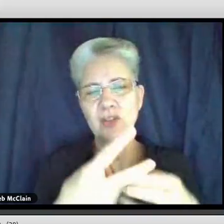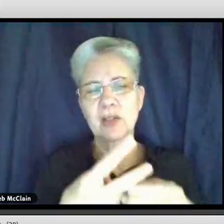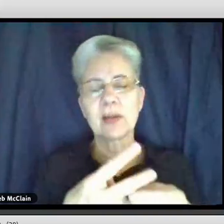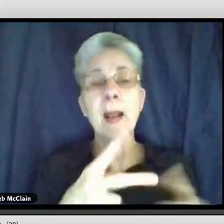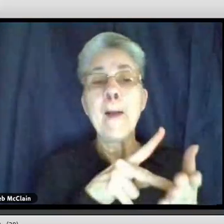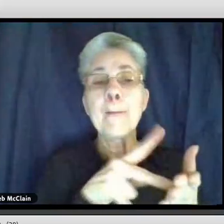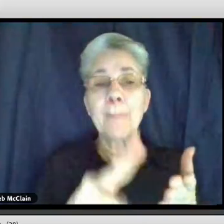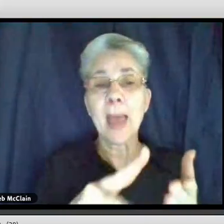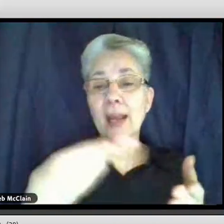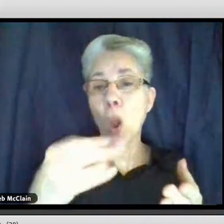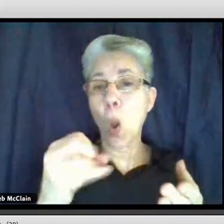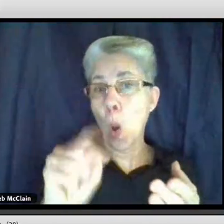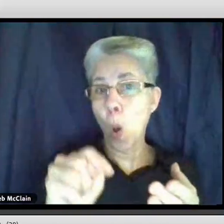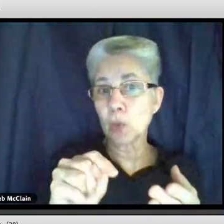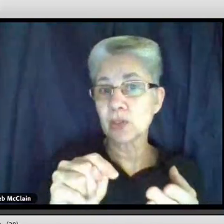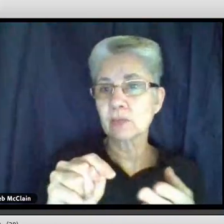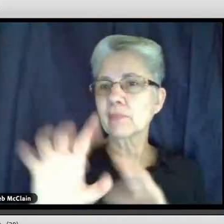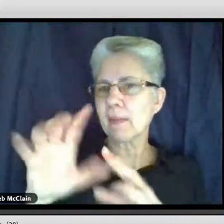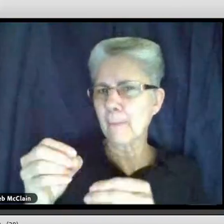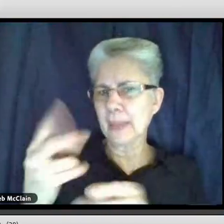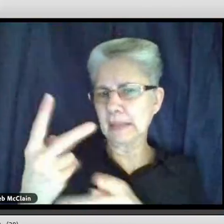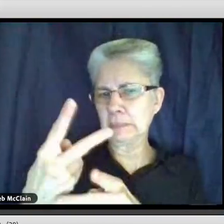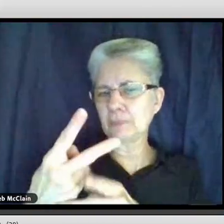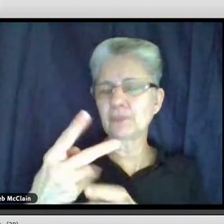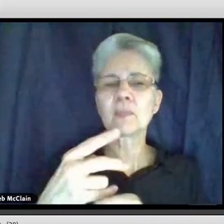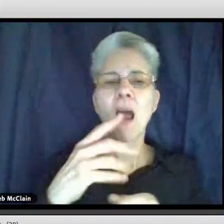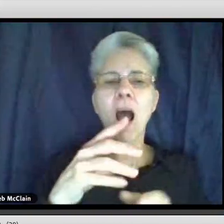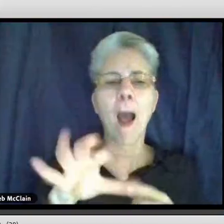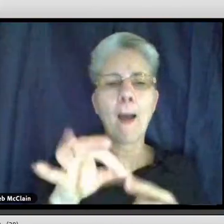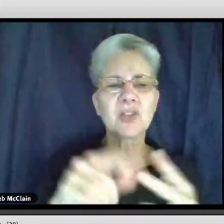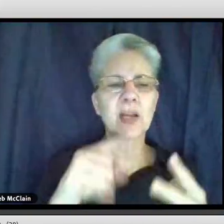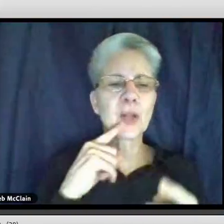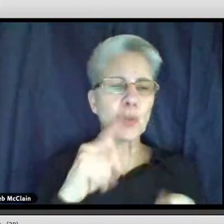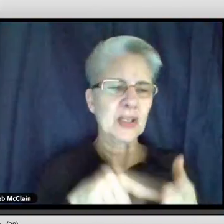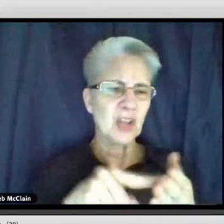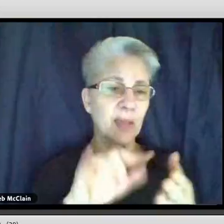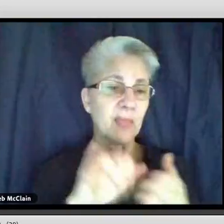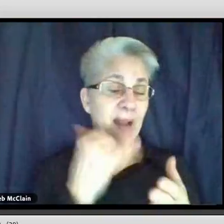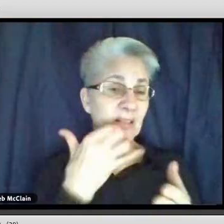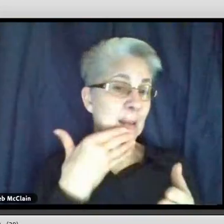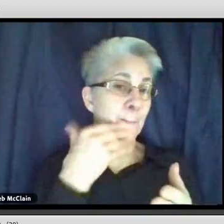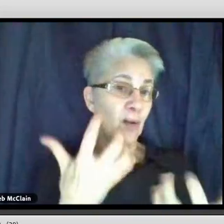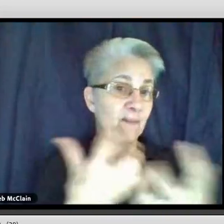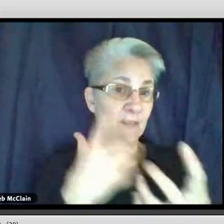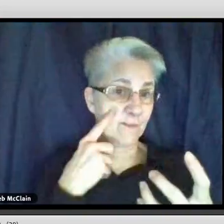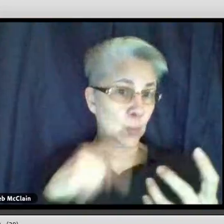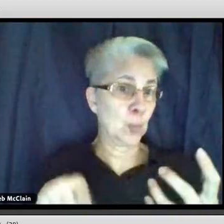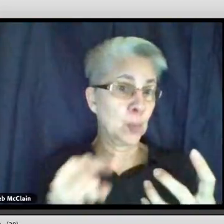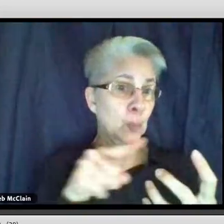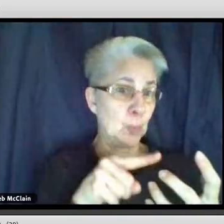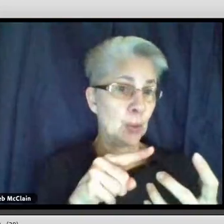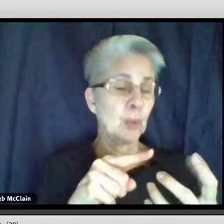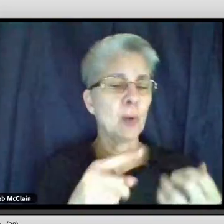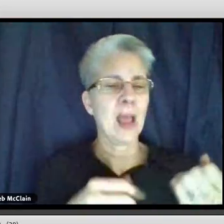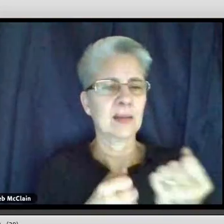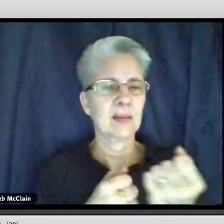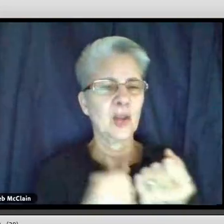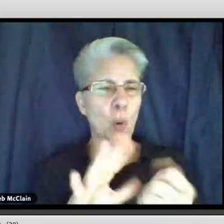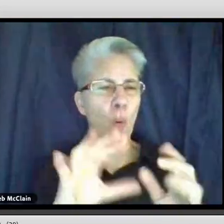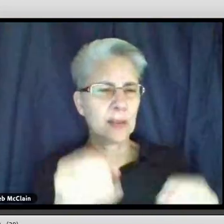hosted options that you might also look into for digital preservation if that would be a better fit for resources at